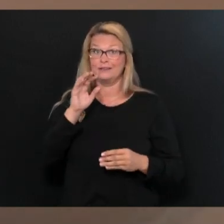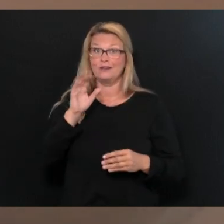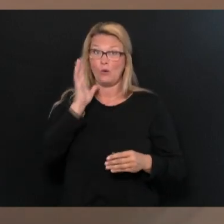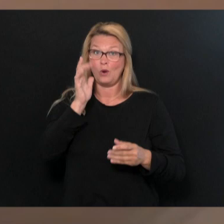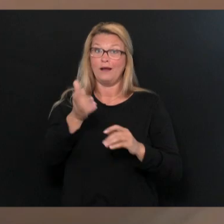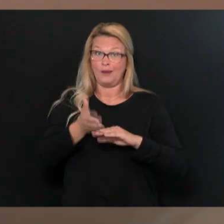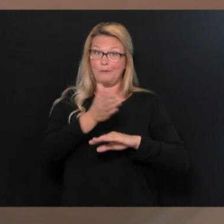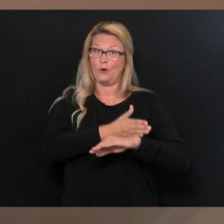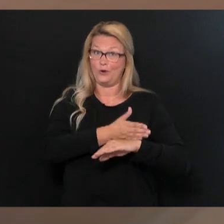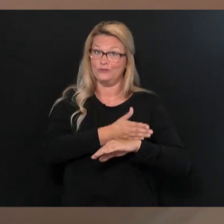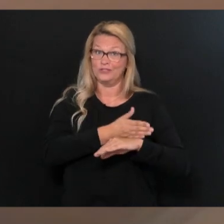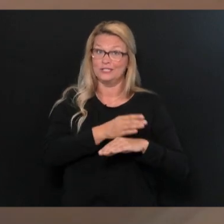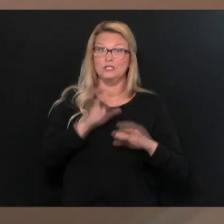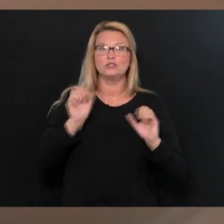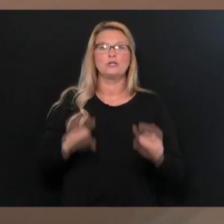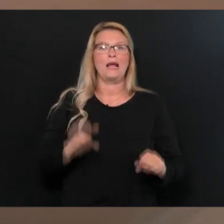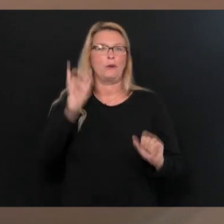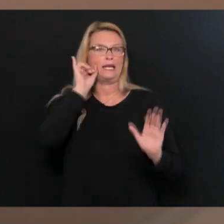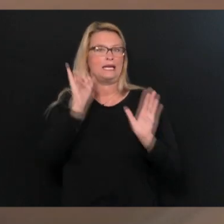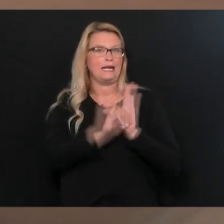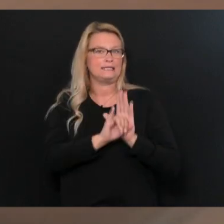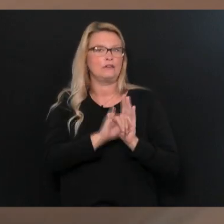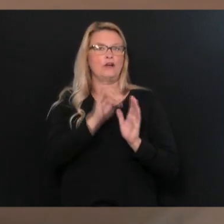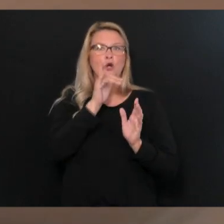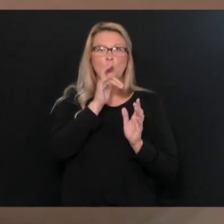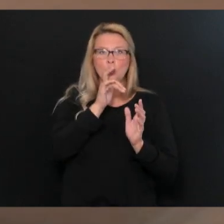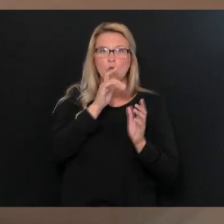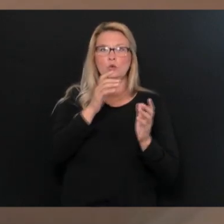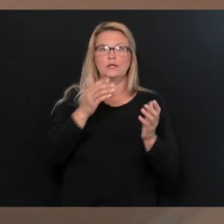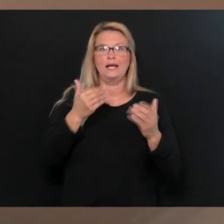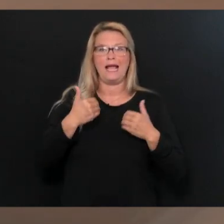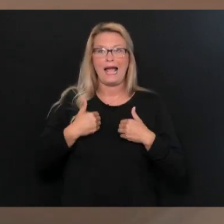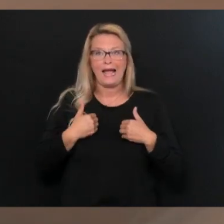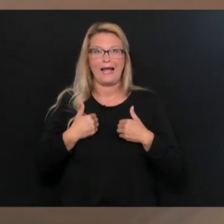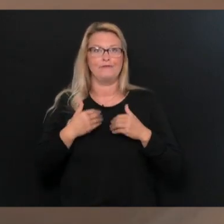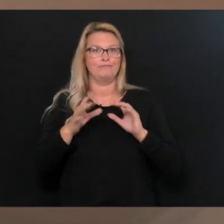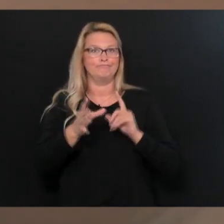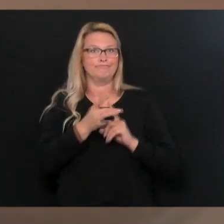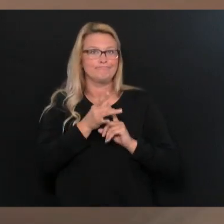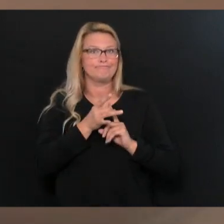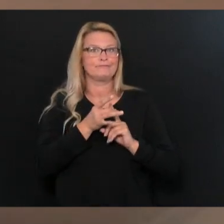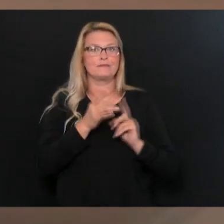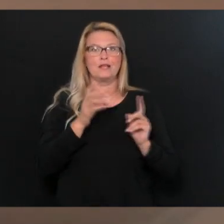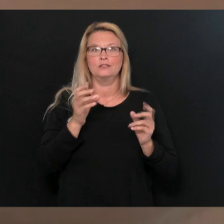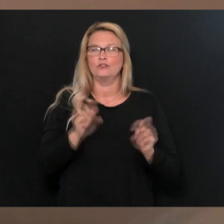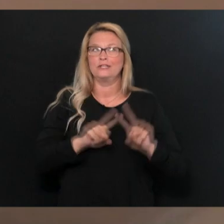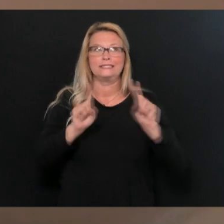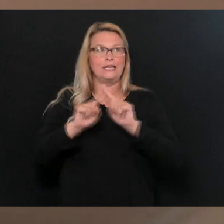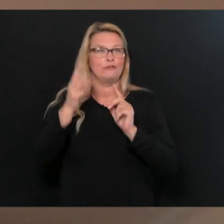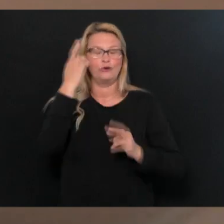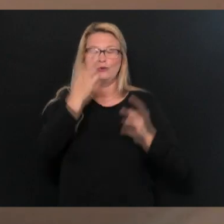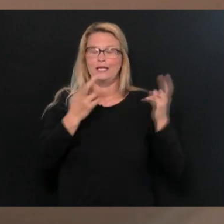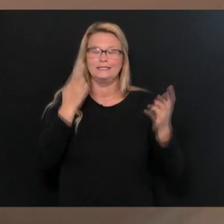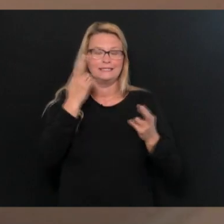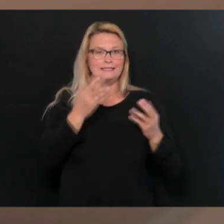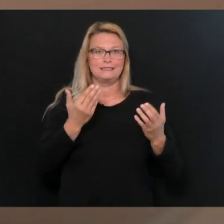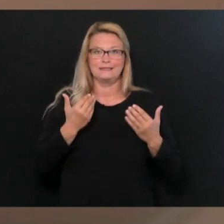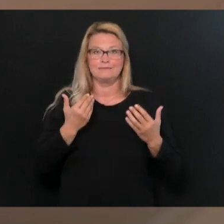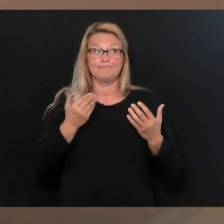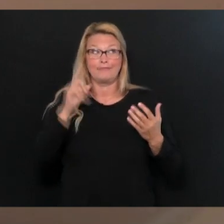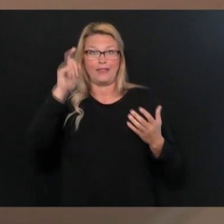us the opportunity to identify even more people in that county. So for a whole bunch of reasons, and as the governor pointed